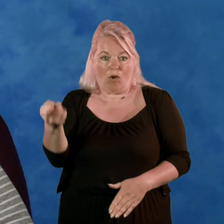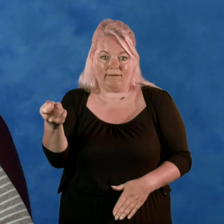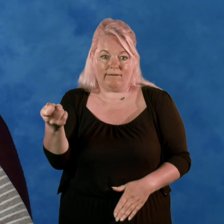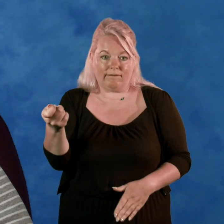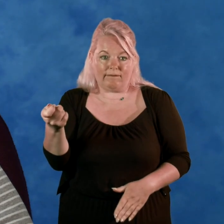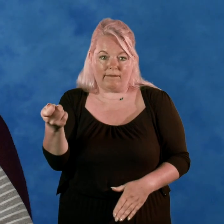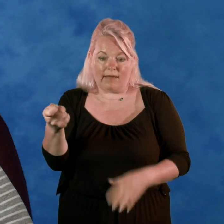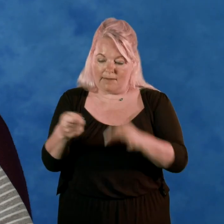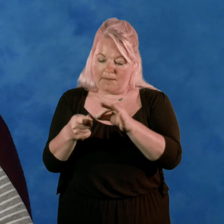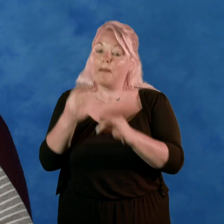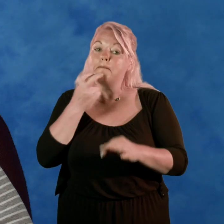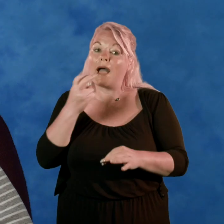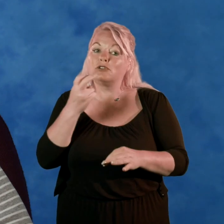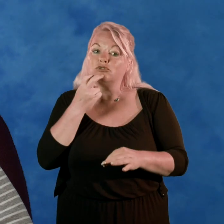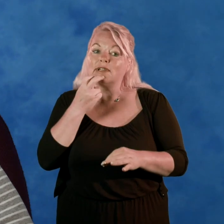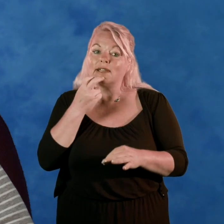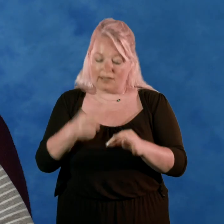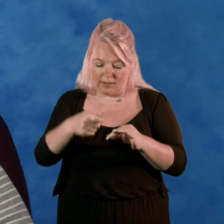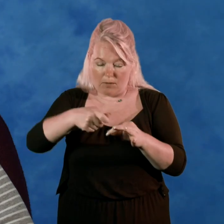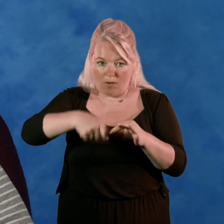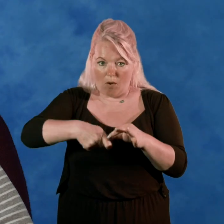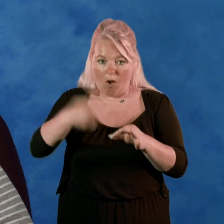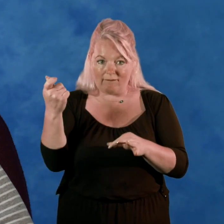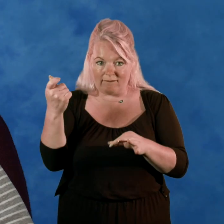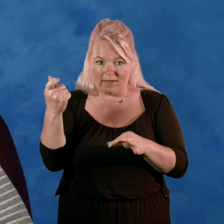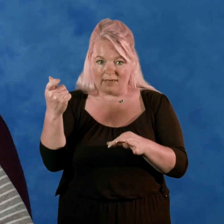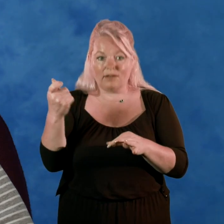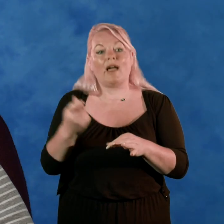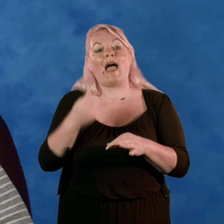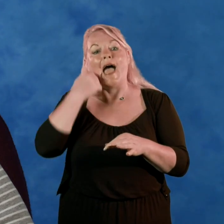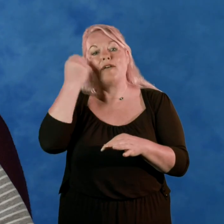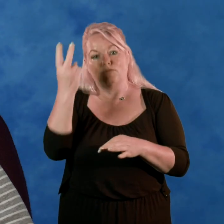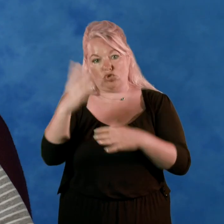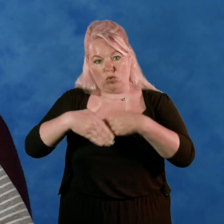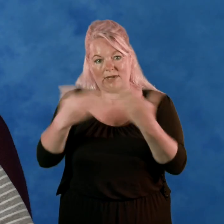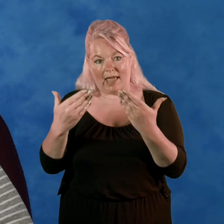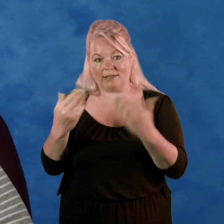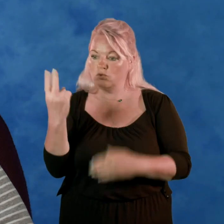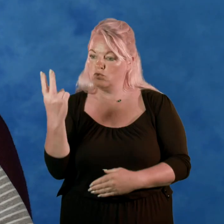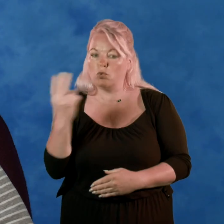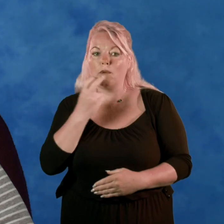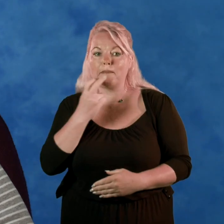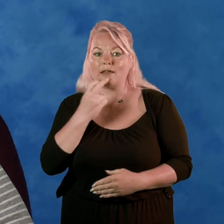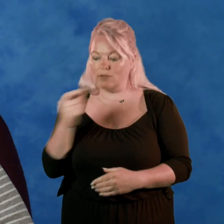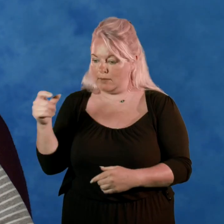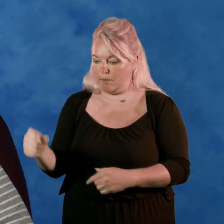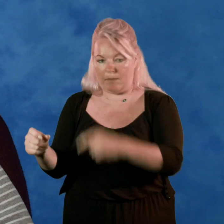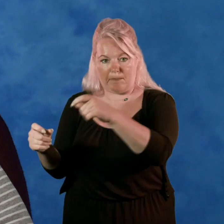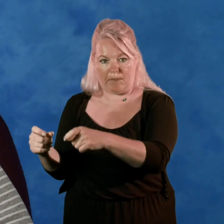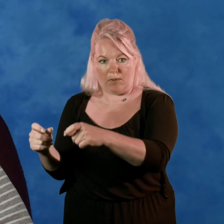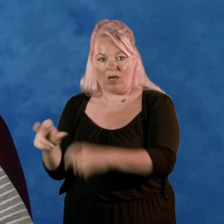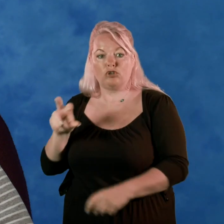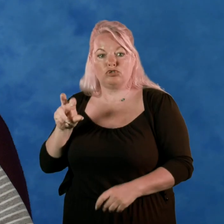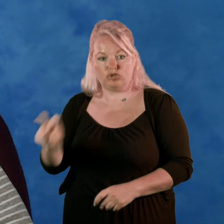my ear, I detach the battery, and every second day I charge up 2 batteries and put